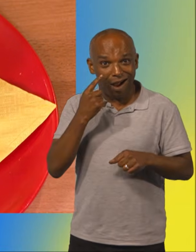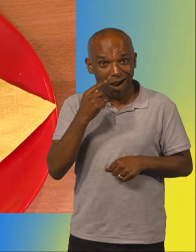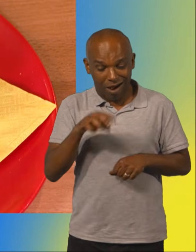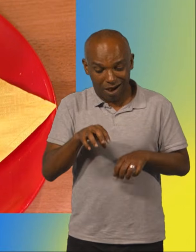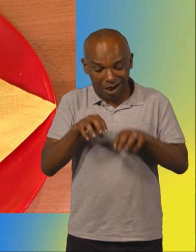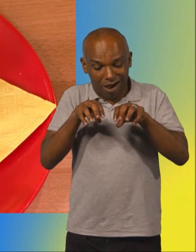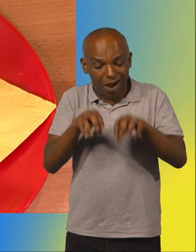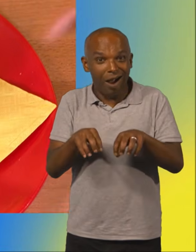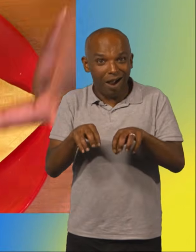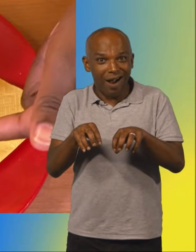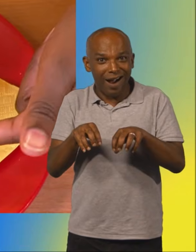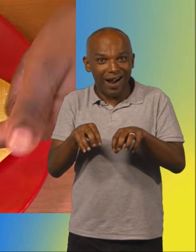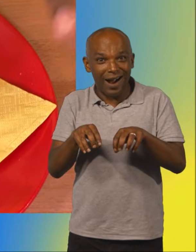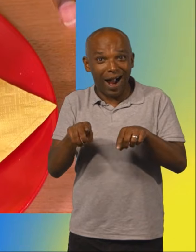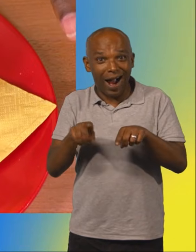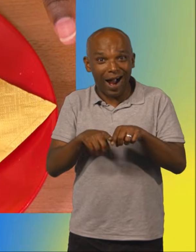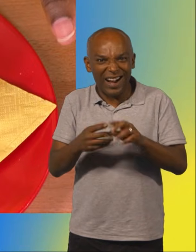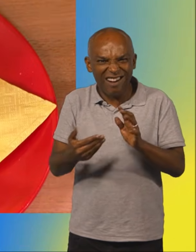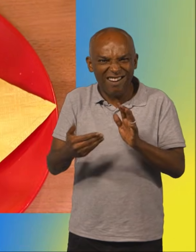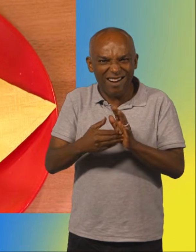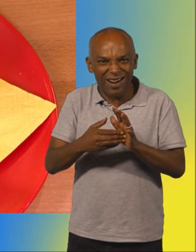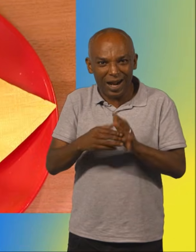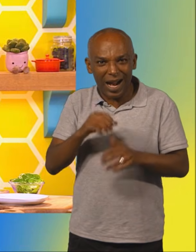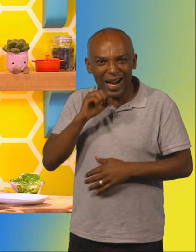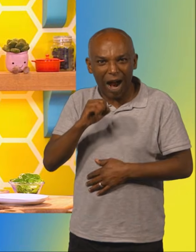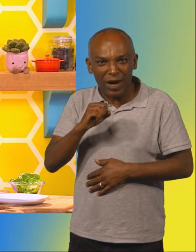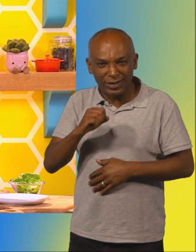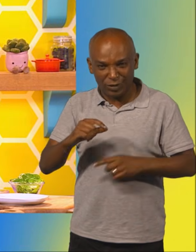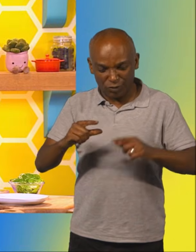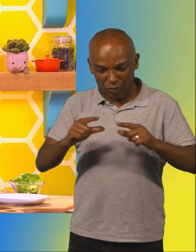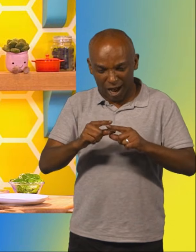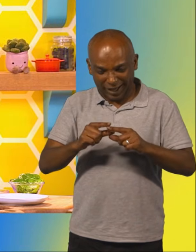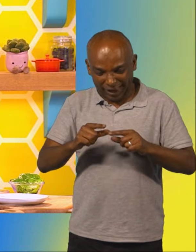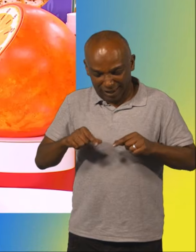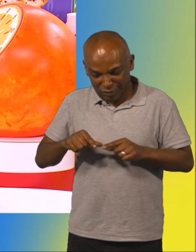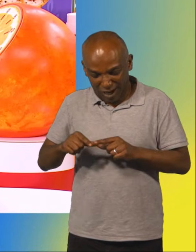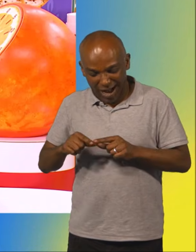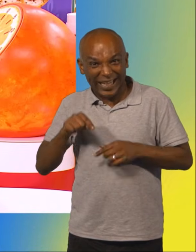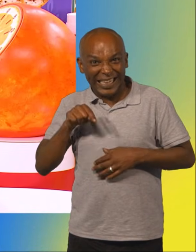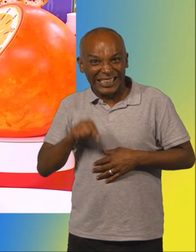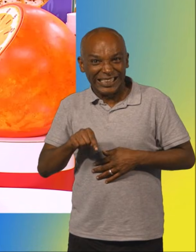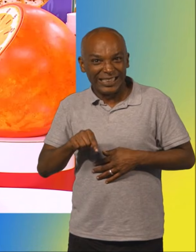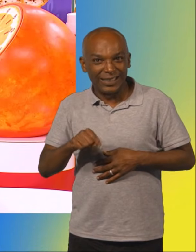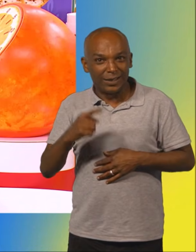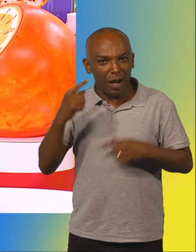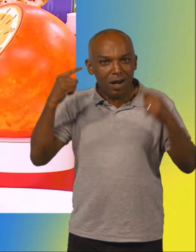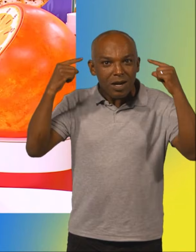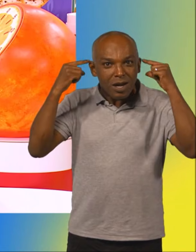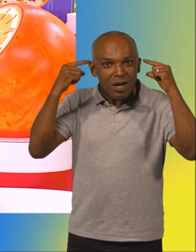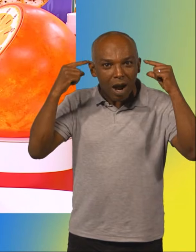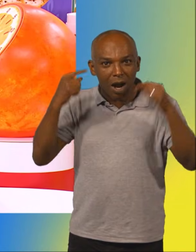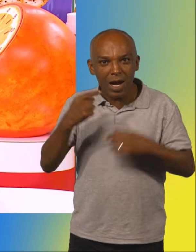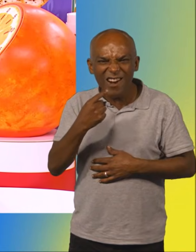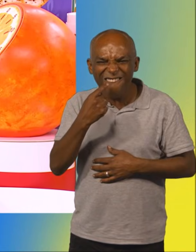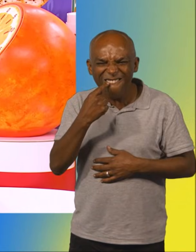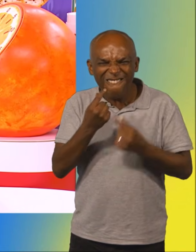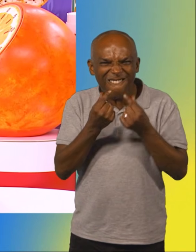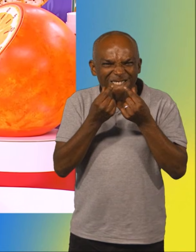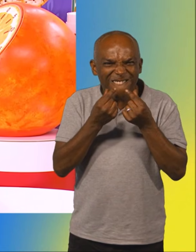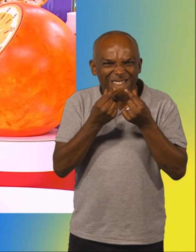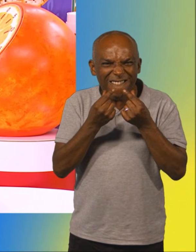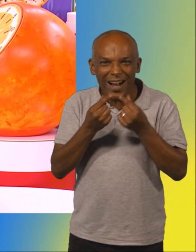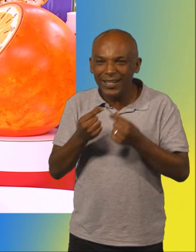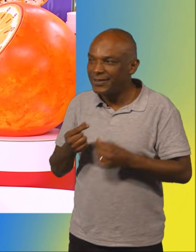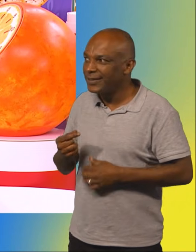carrot triangles for the ears and pointy carrot teeth. Grrr. Here are the eyes, Jen. I've used 2